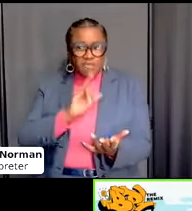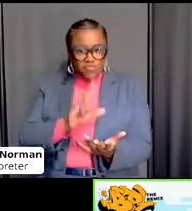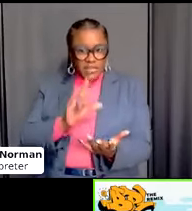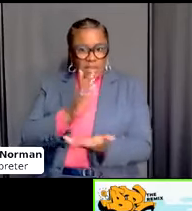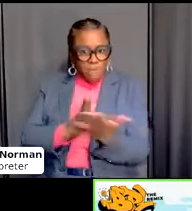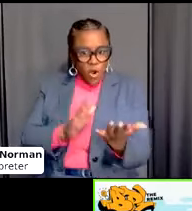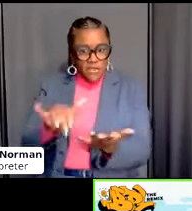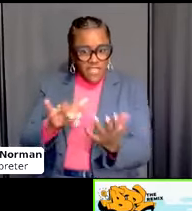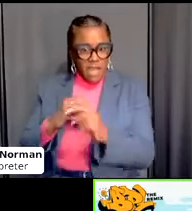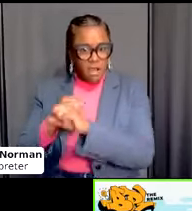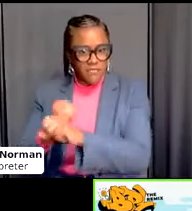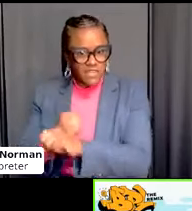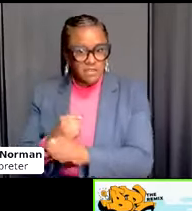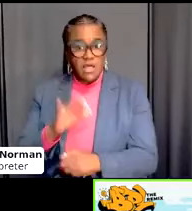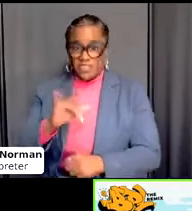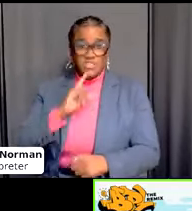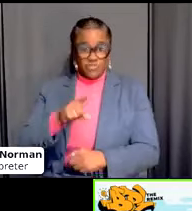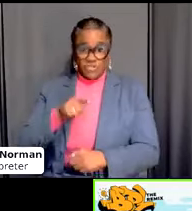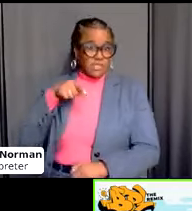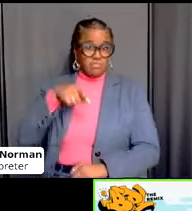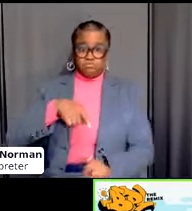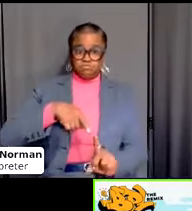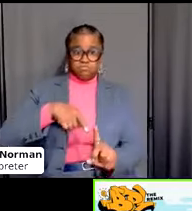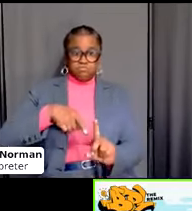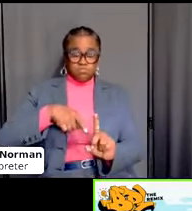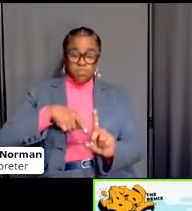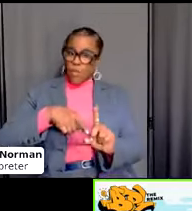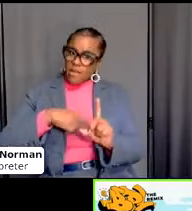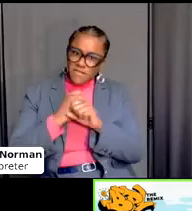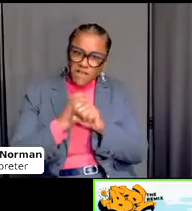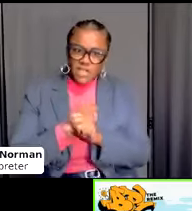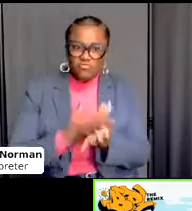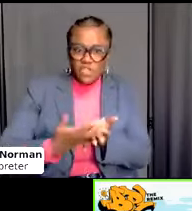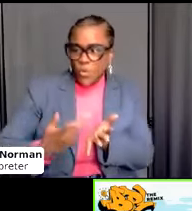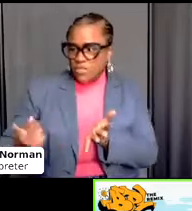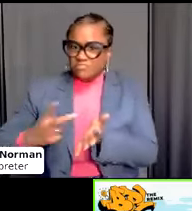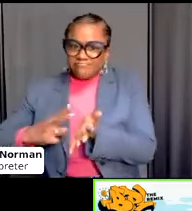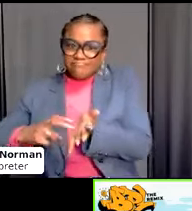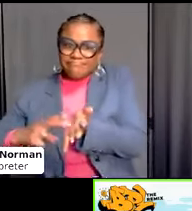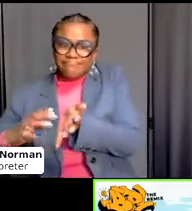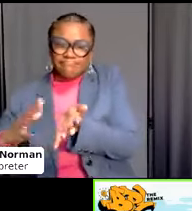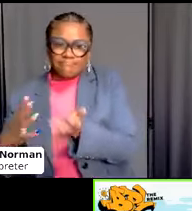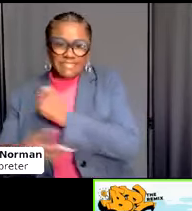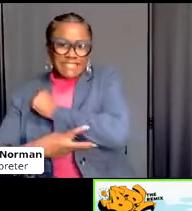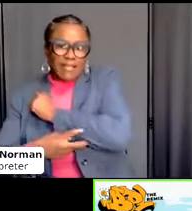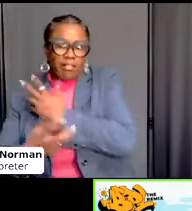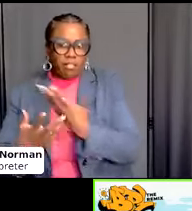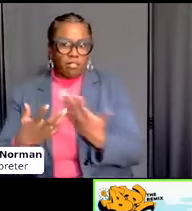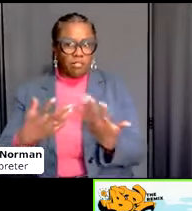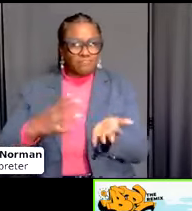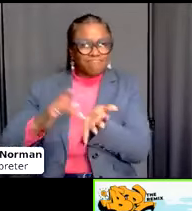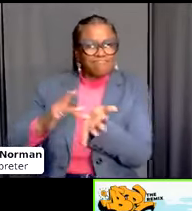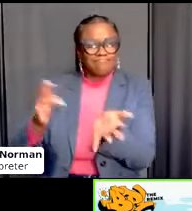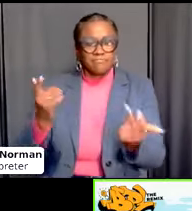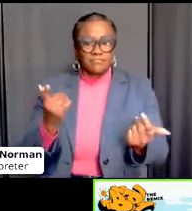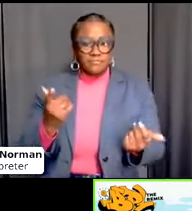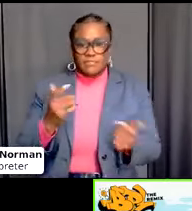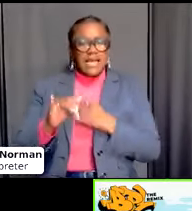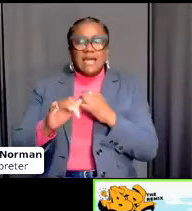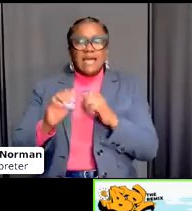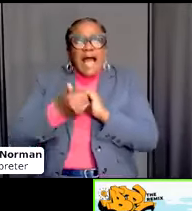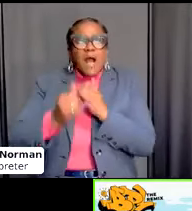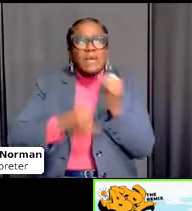really the underpinning of the conflict, but there's certainly much more to that. And then how can the international